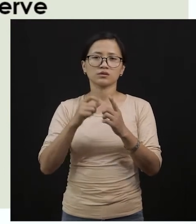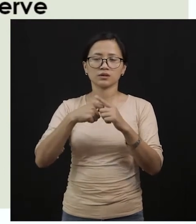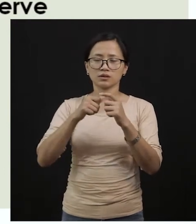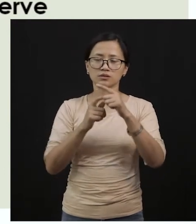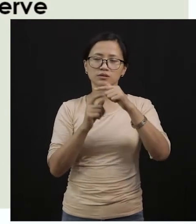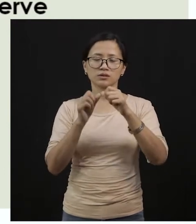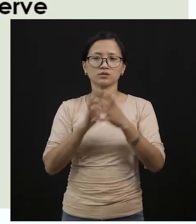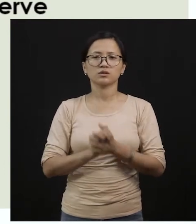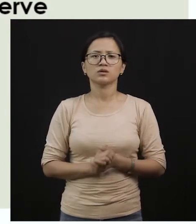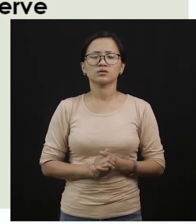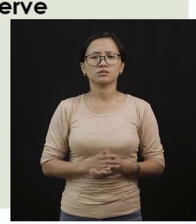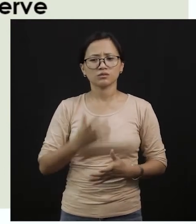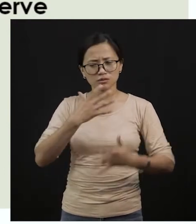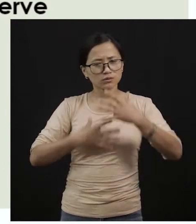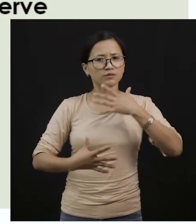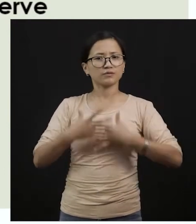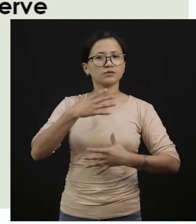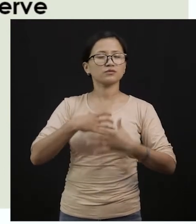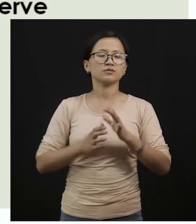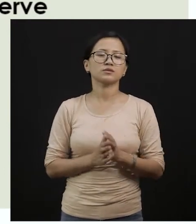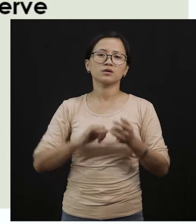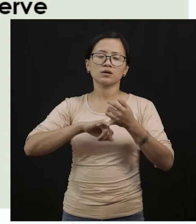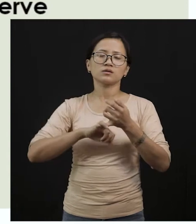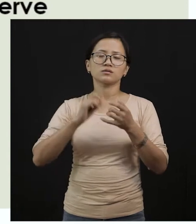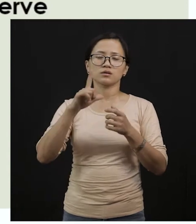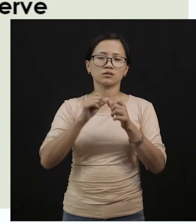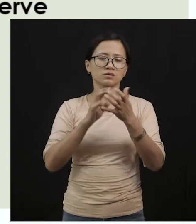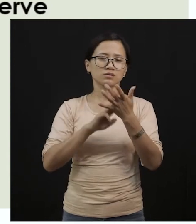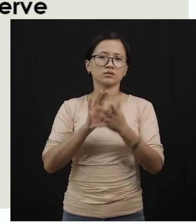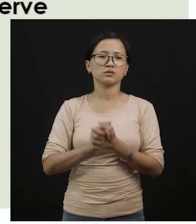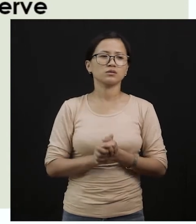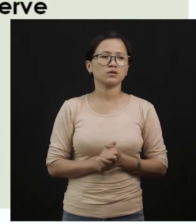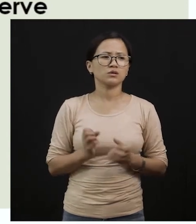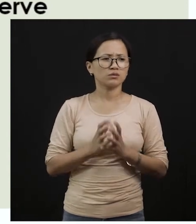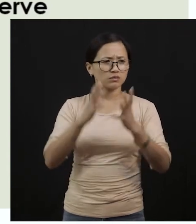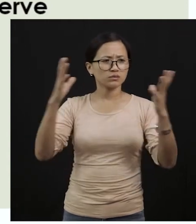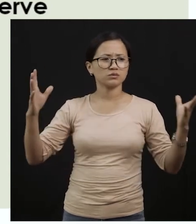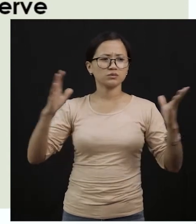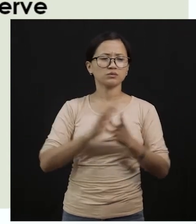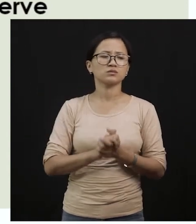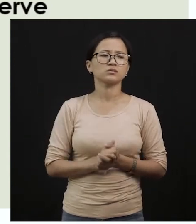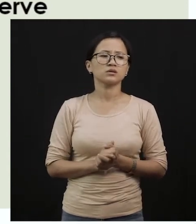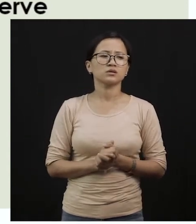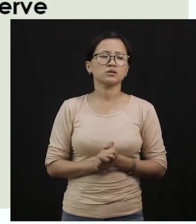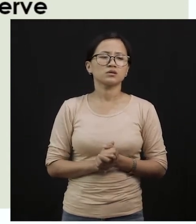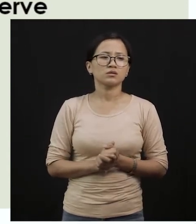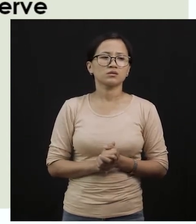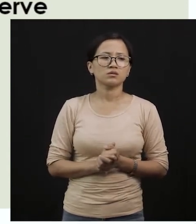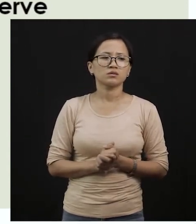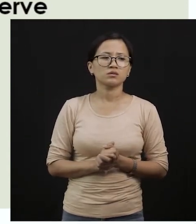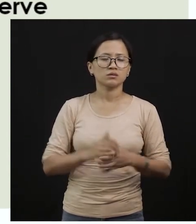sufferings of people in the slums. You know what is slum area, right? She saw that there were a lot of people suffering in